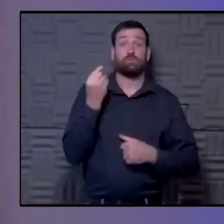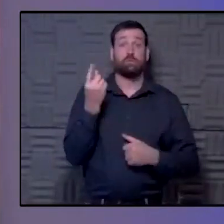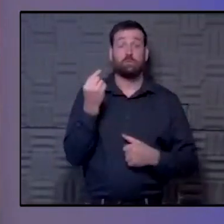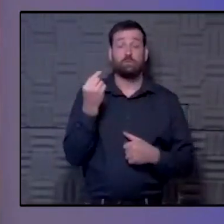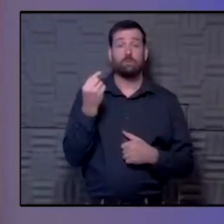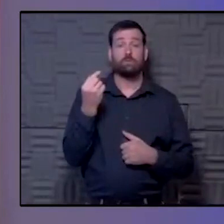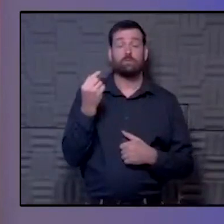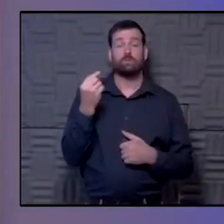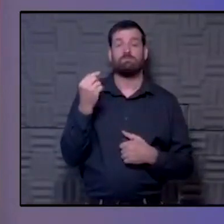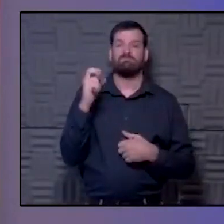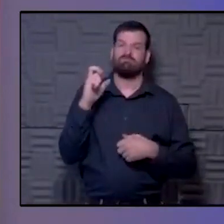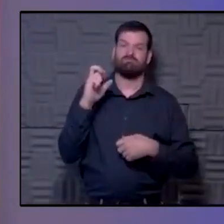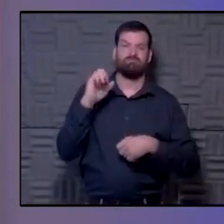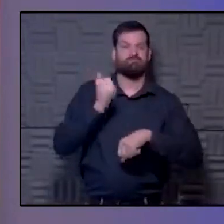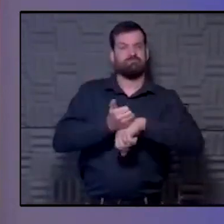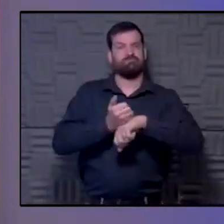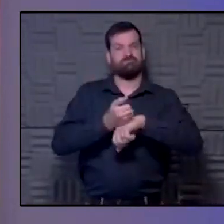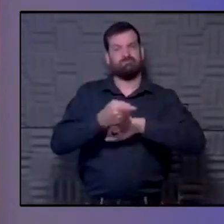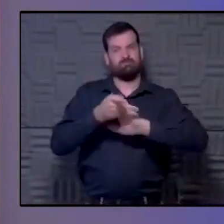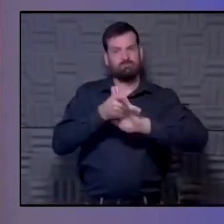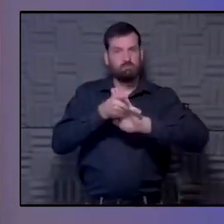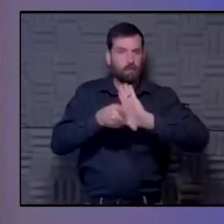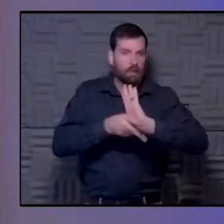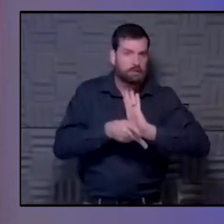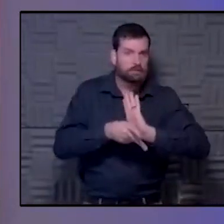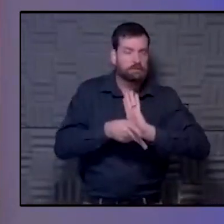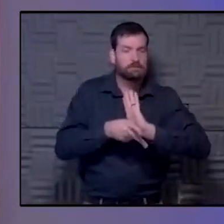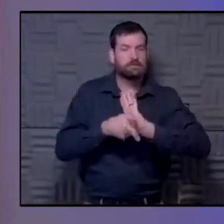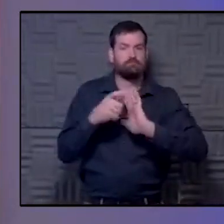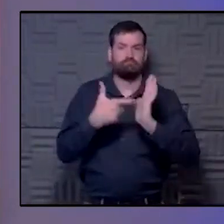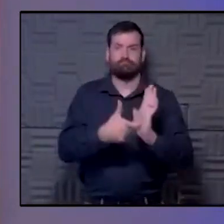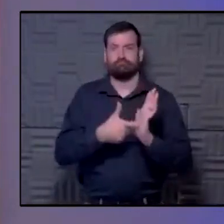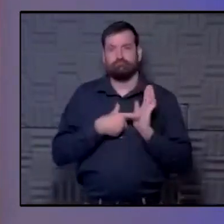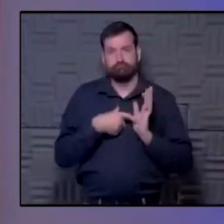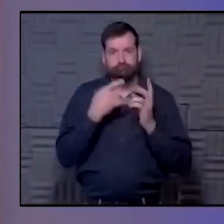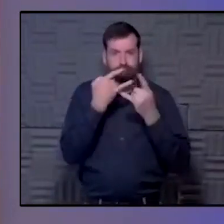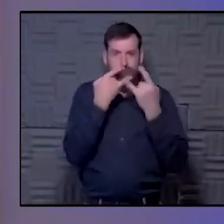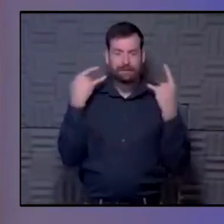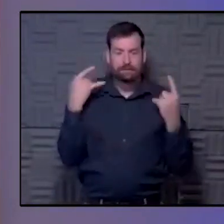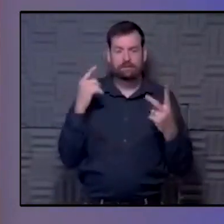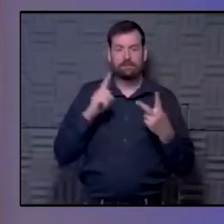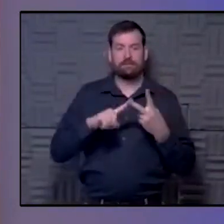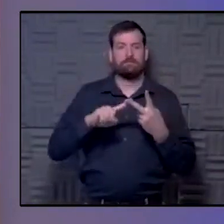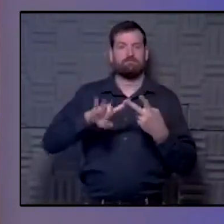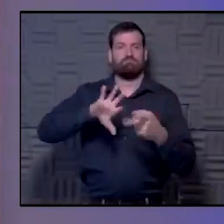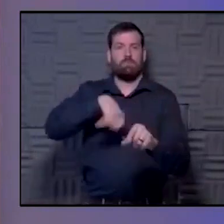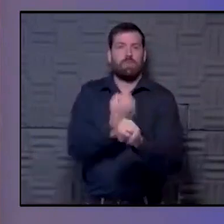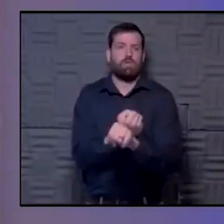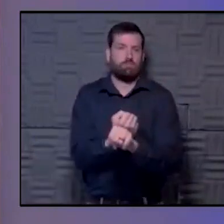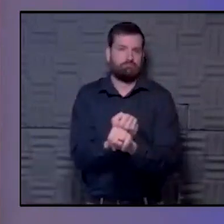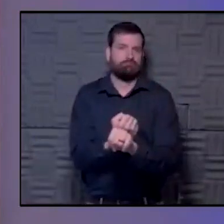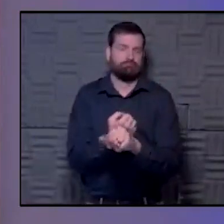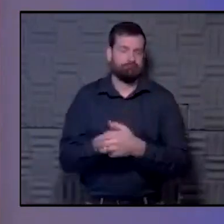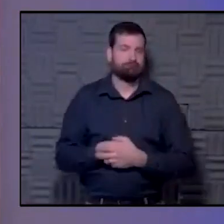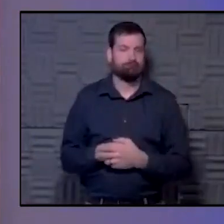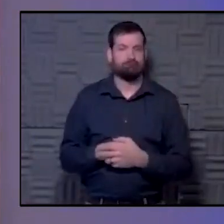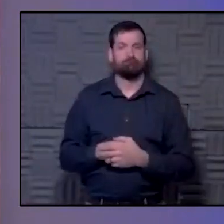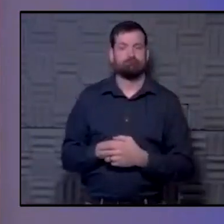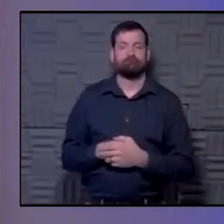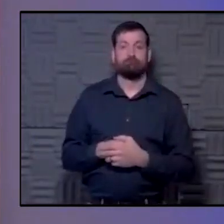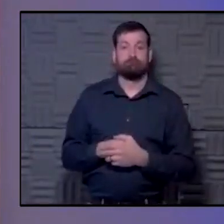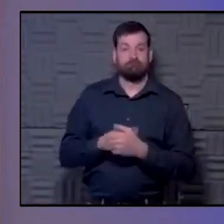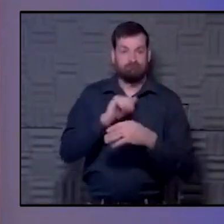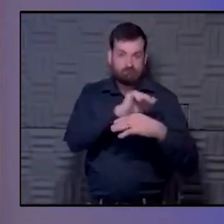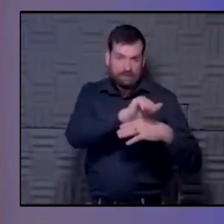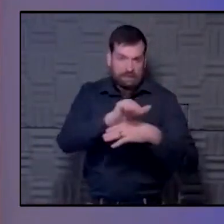to establish very strong policies of mandatory masking and then lockdowns, where in the evenings or